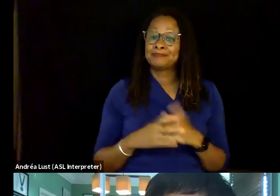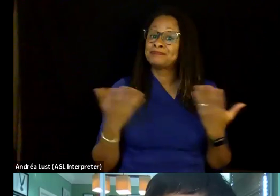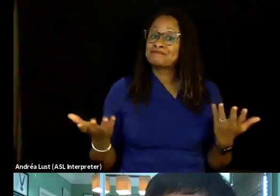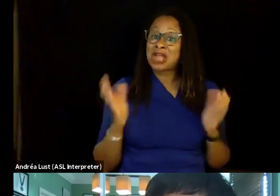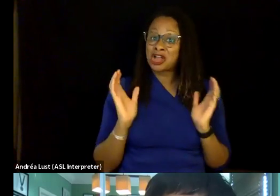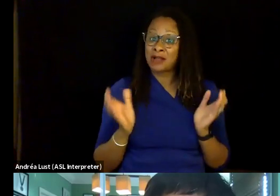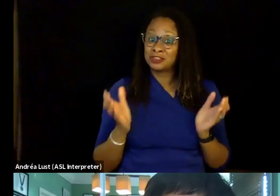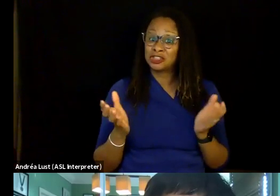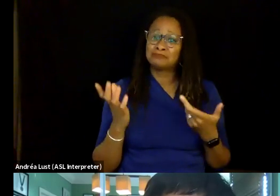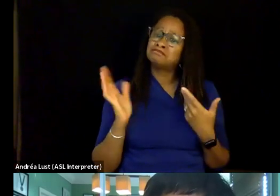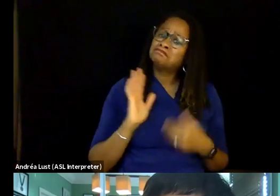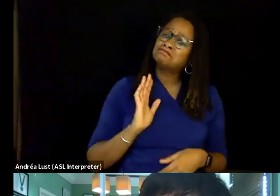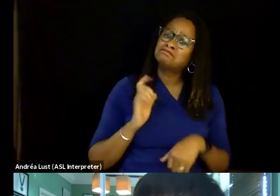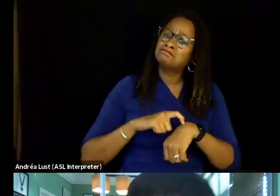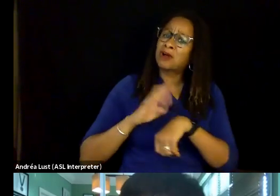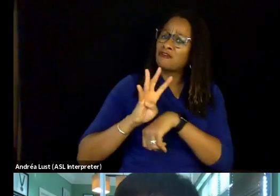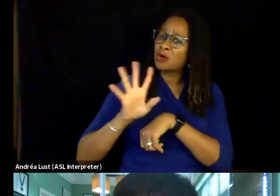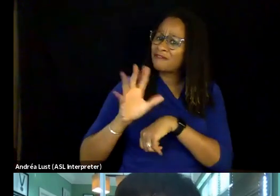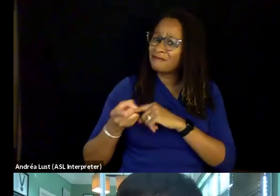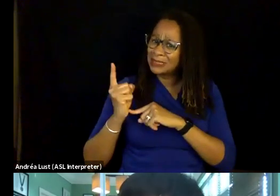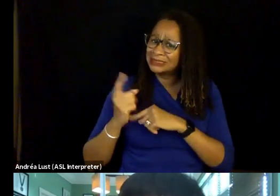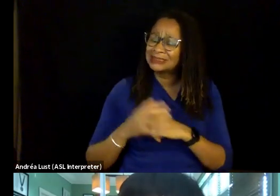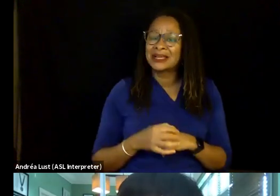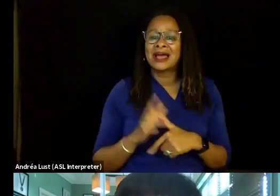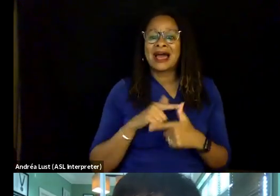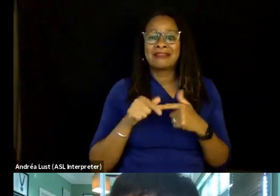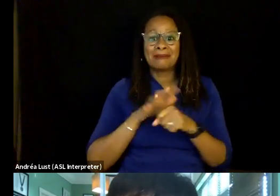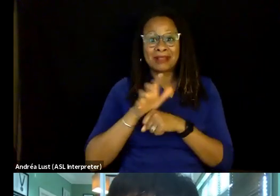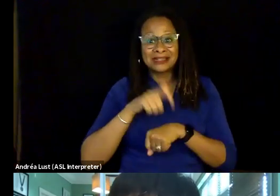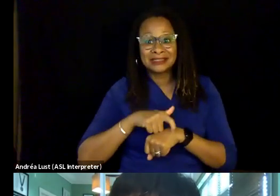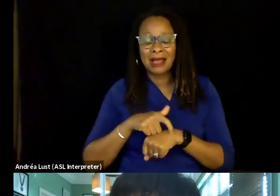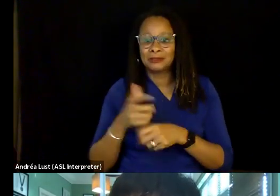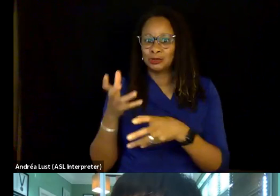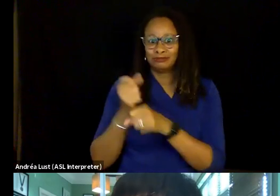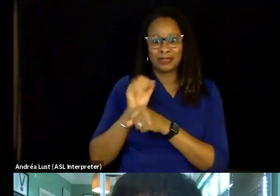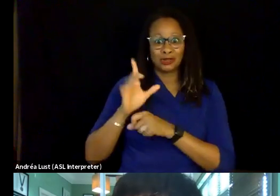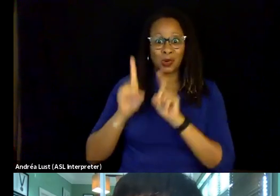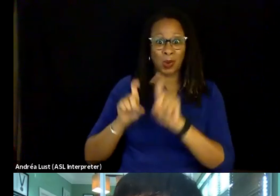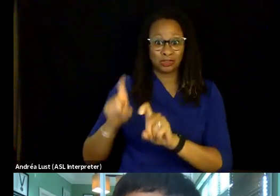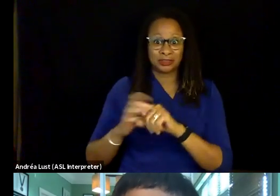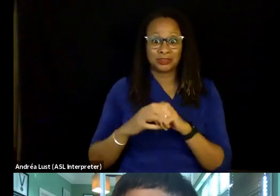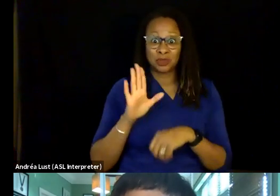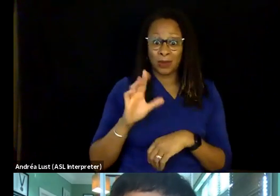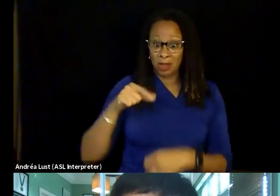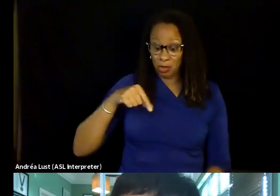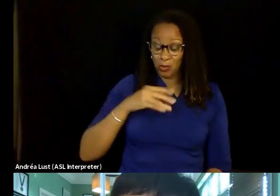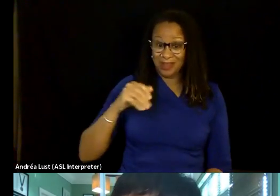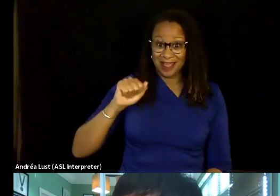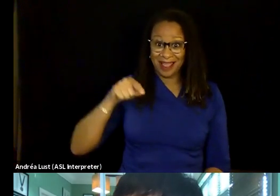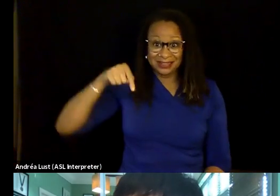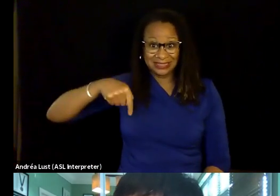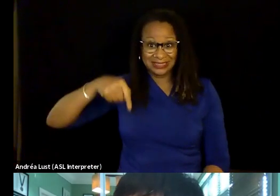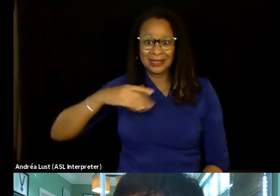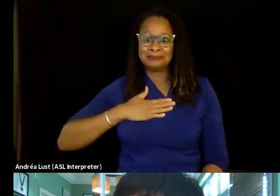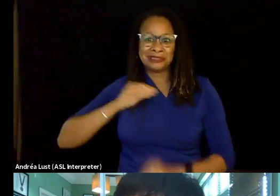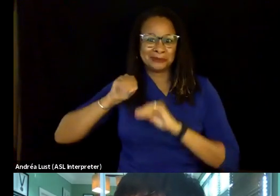about 45 minutes and have plenty of time to hear from the audience. So please get those questions coming. We're going to